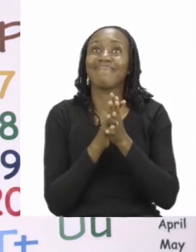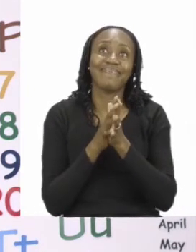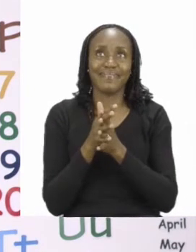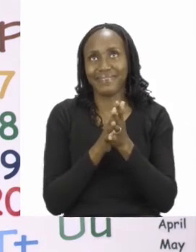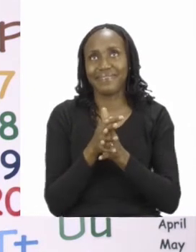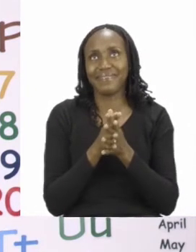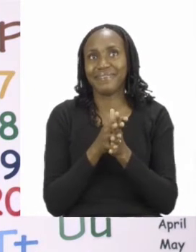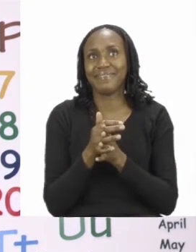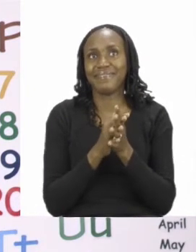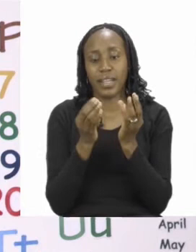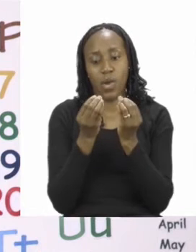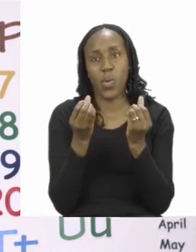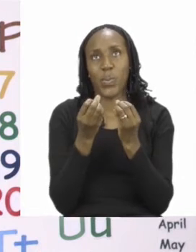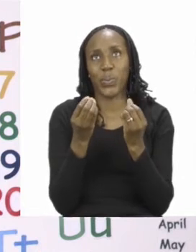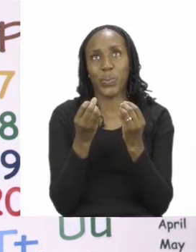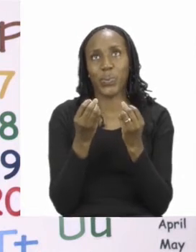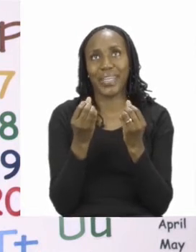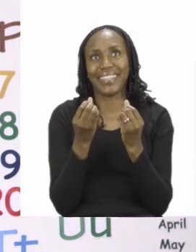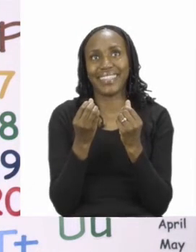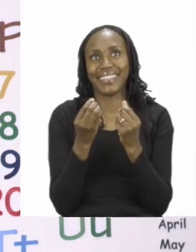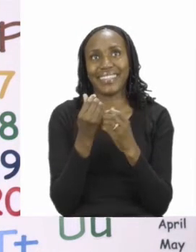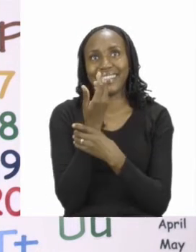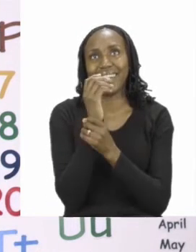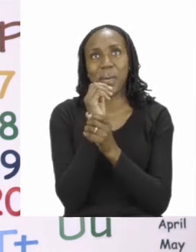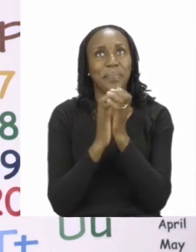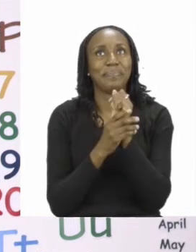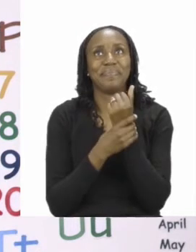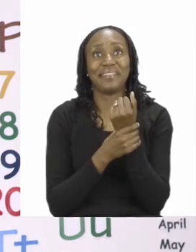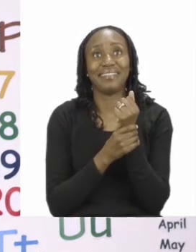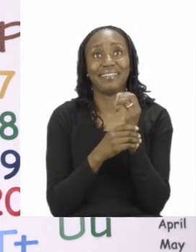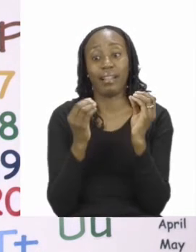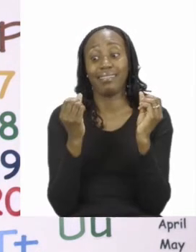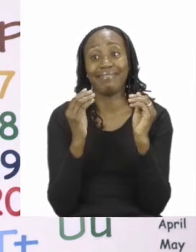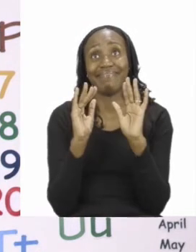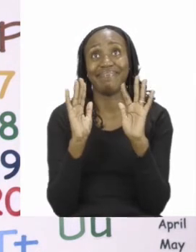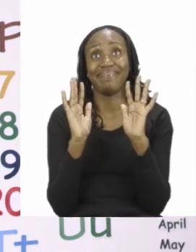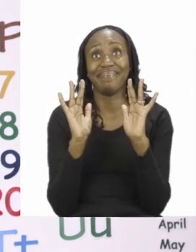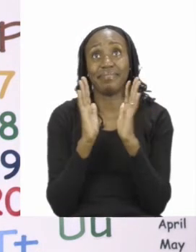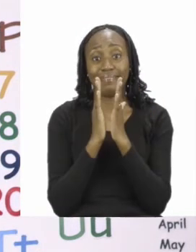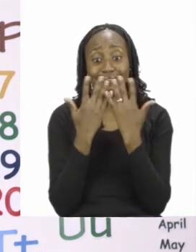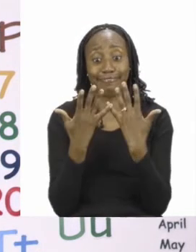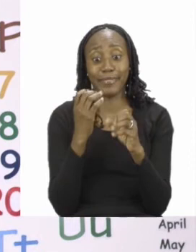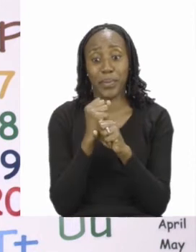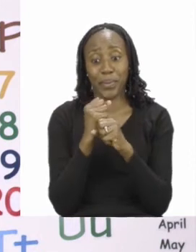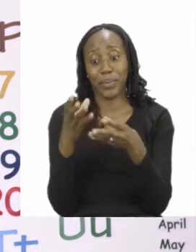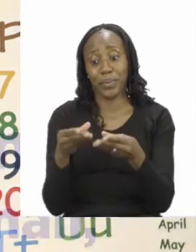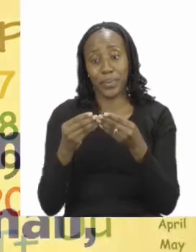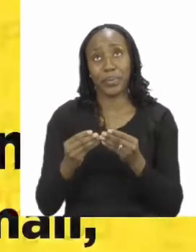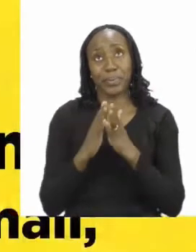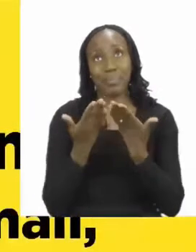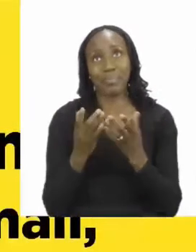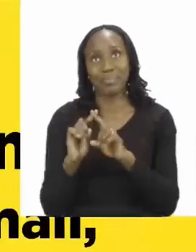our fingers, on our wrists, and our fingertips too. Make sure your hands are dry before you touch